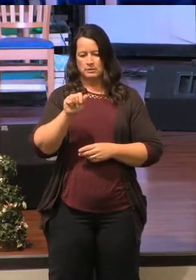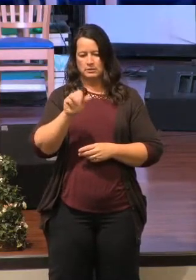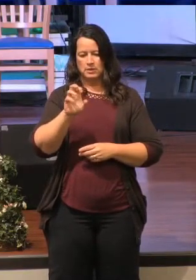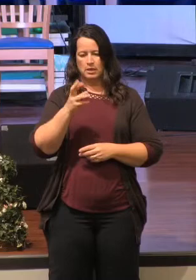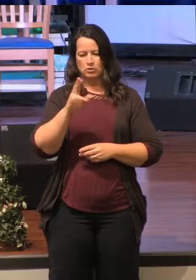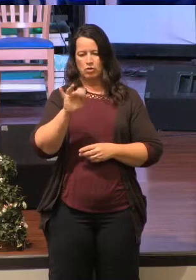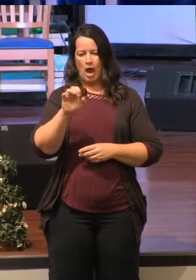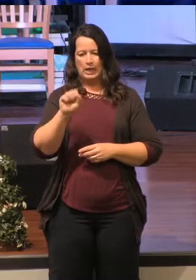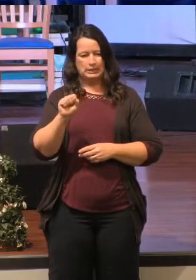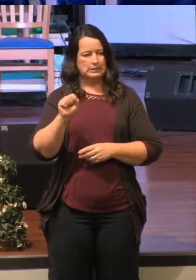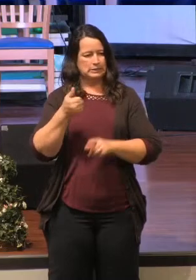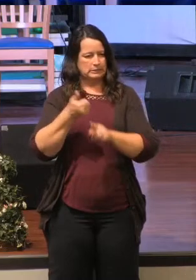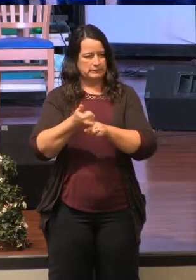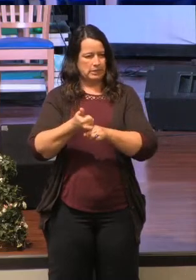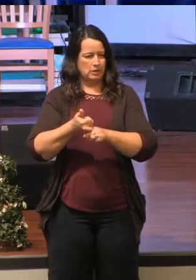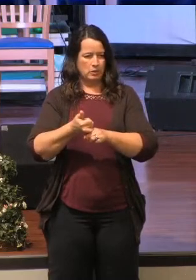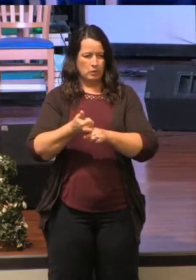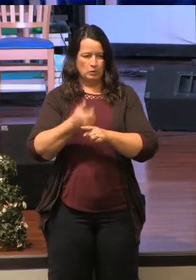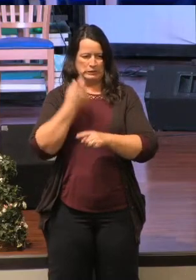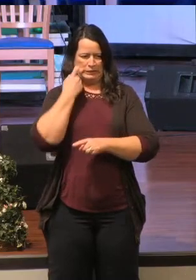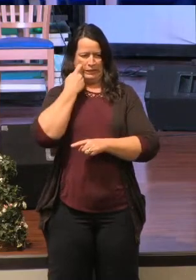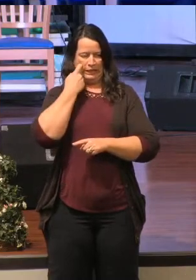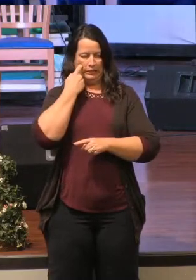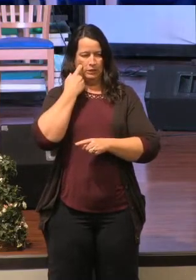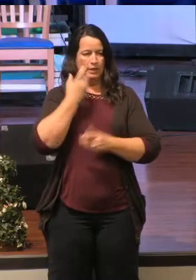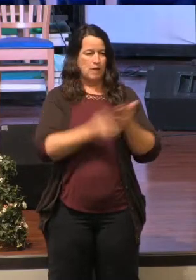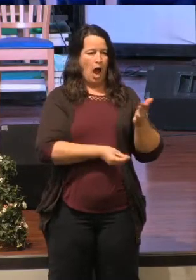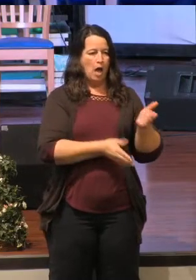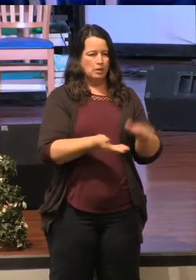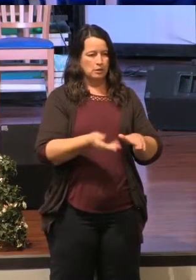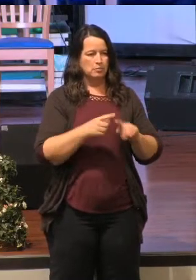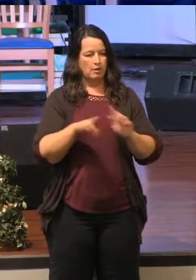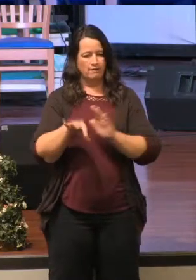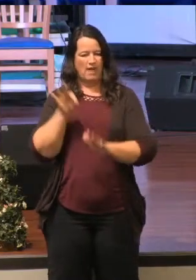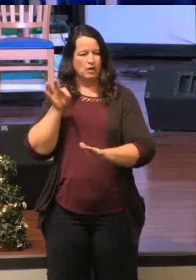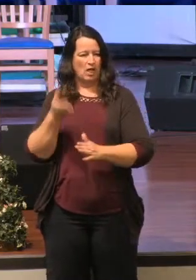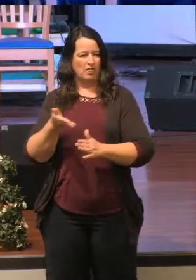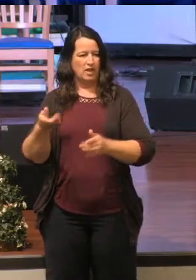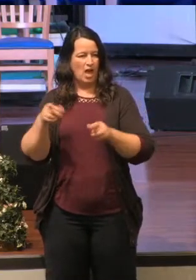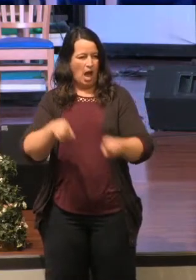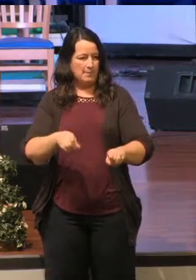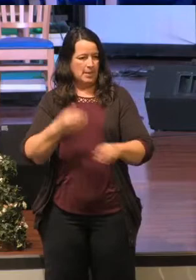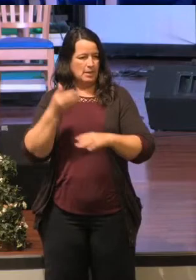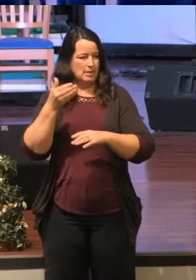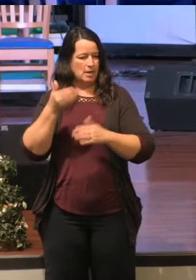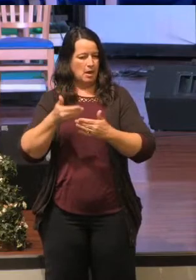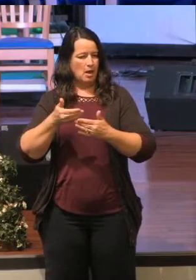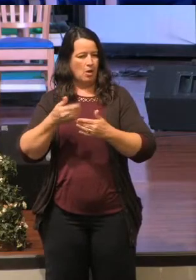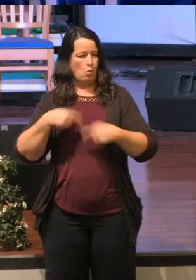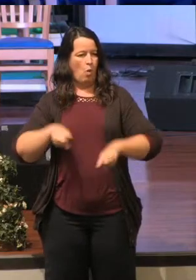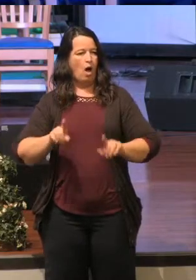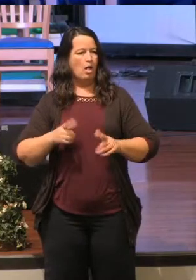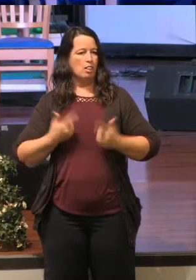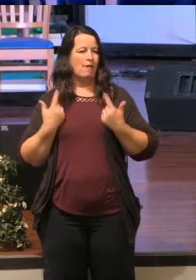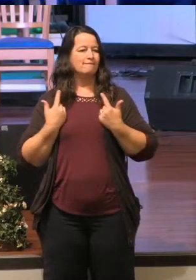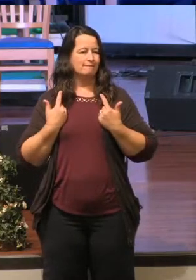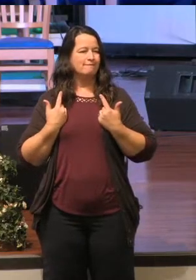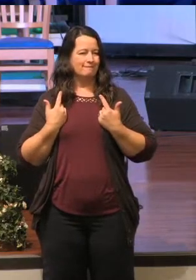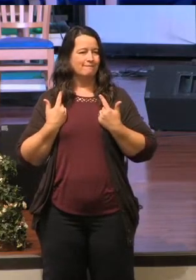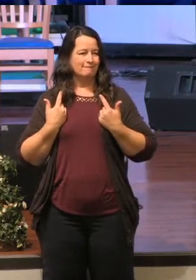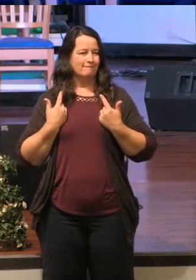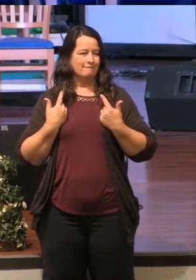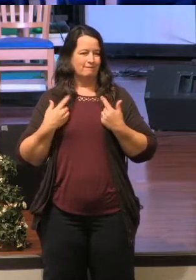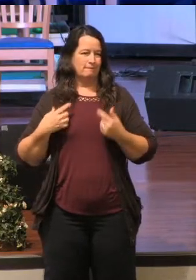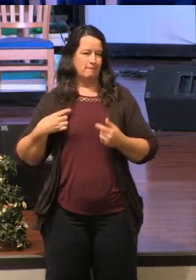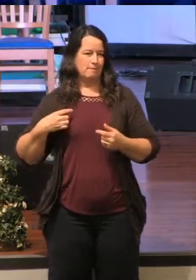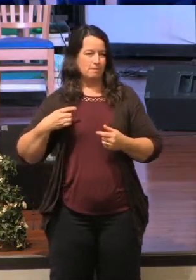office, and I haven't canned it yet, I'm debating, but you know what the title of the book is? Deliver Us from Evil. How to